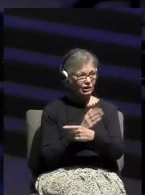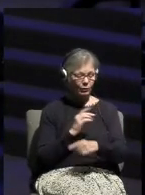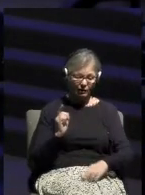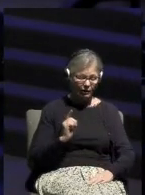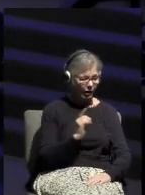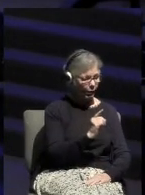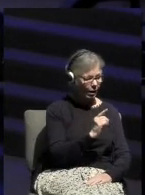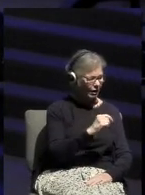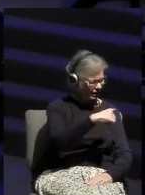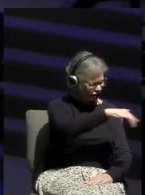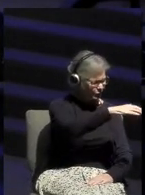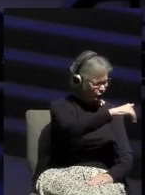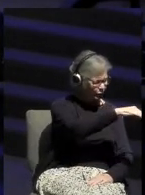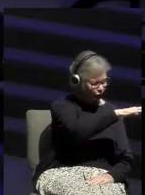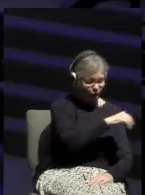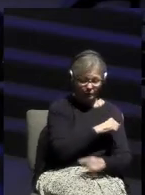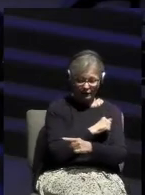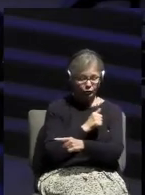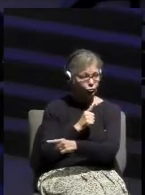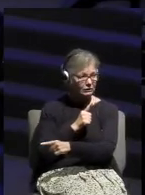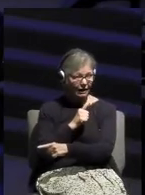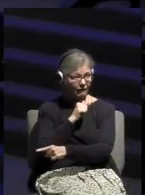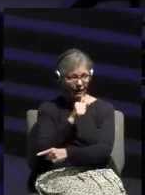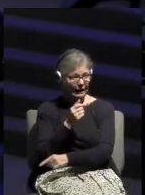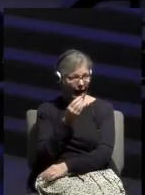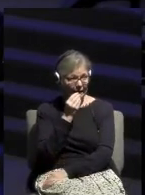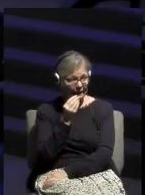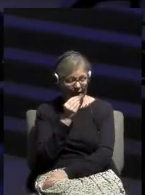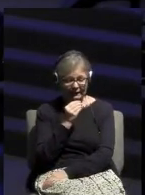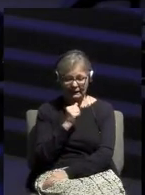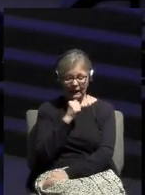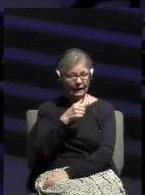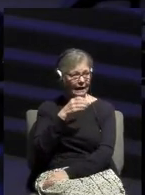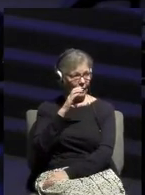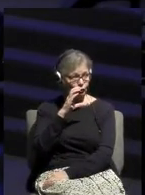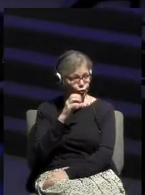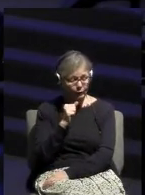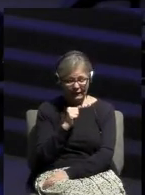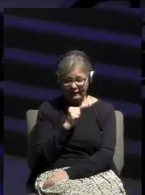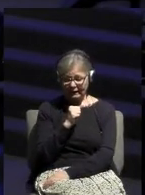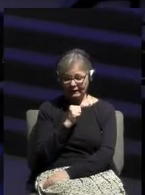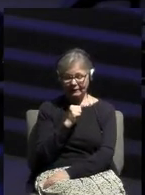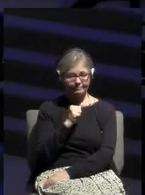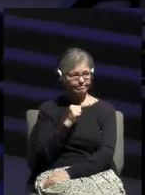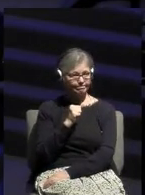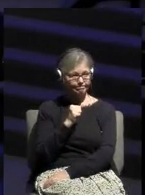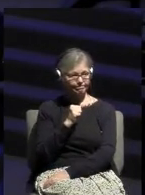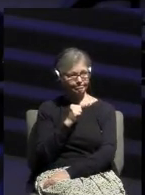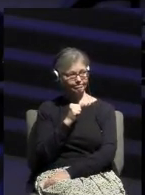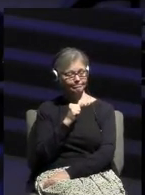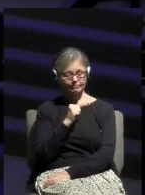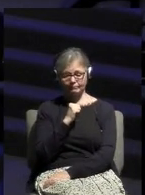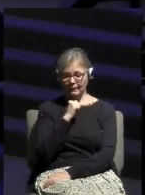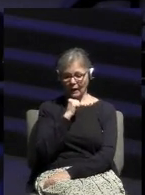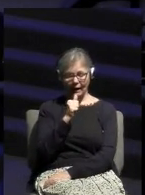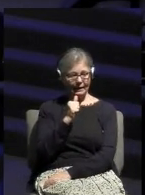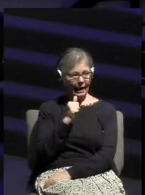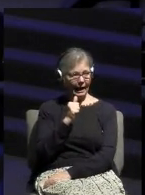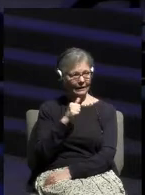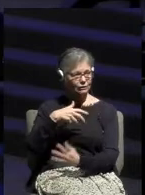do away with eating and do away with drinking and do away with being